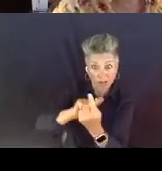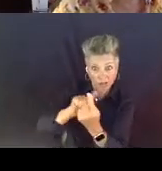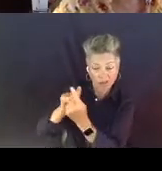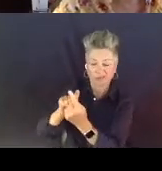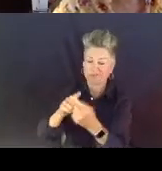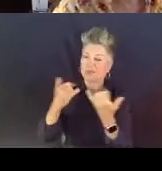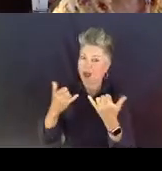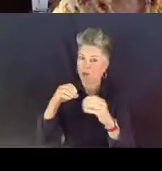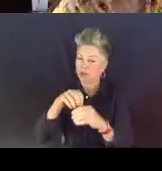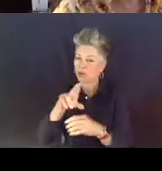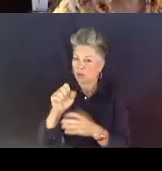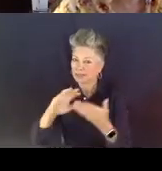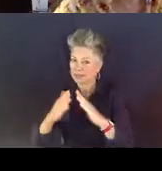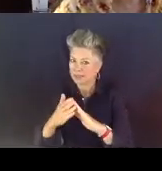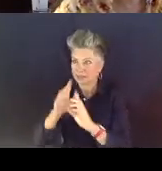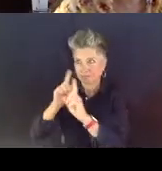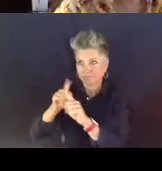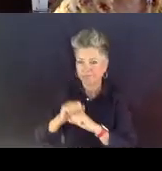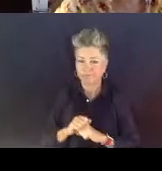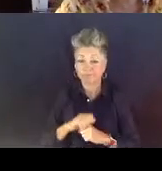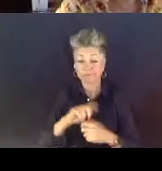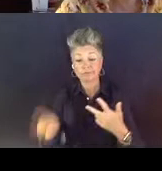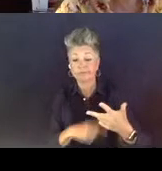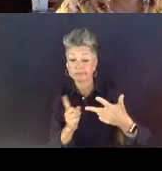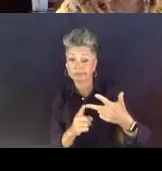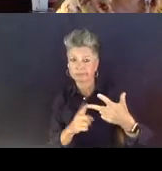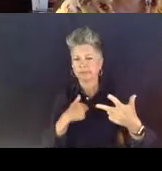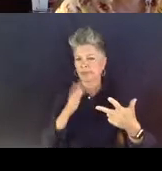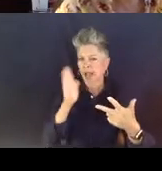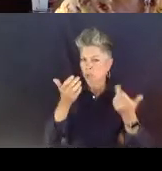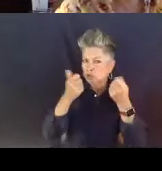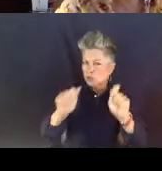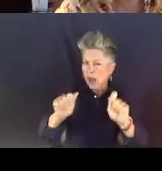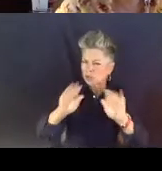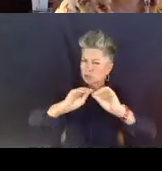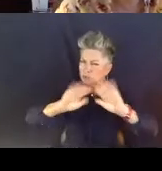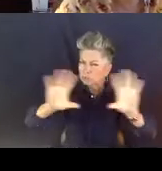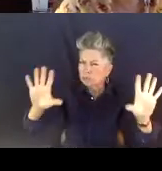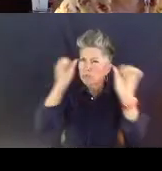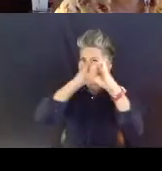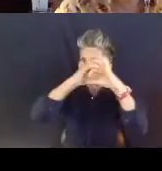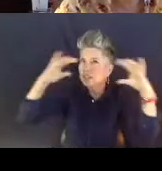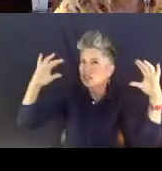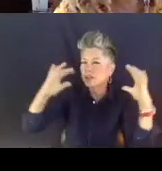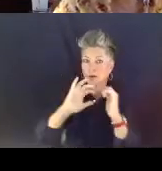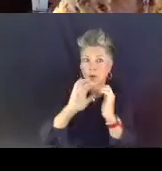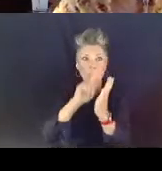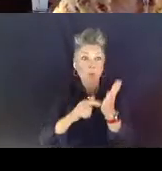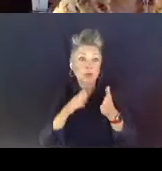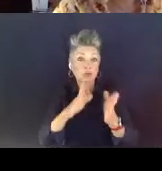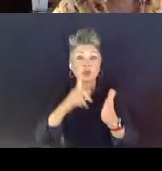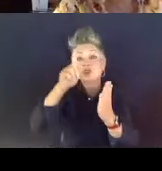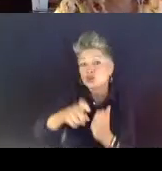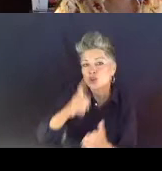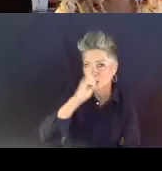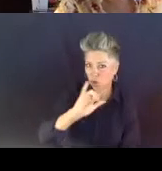cities. Lastly, I will try to articulate a vision of how our streets should look if we